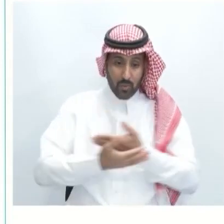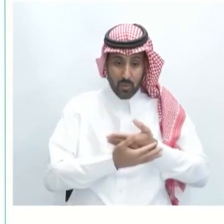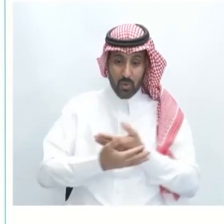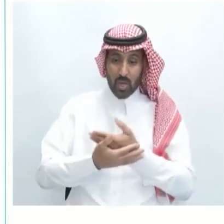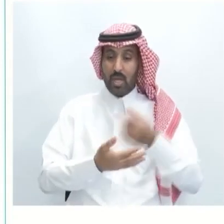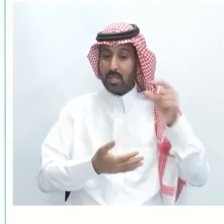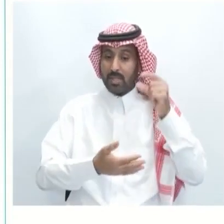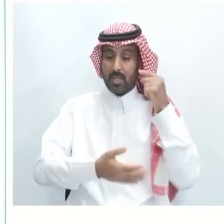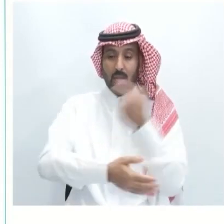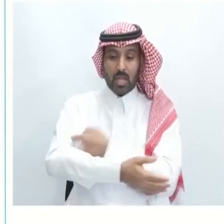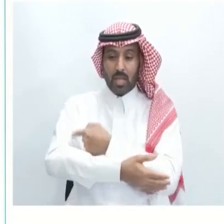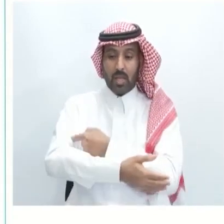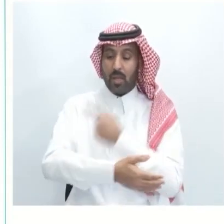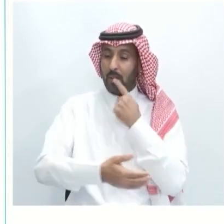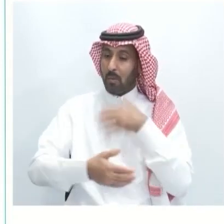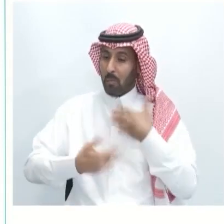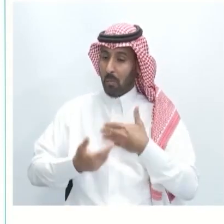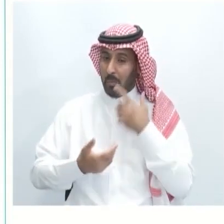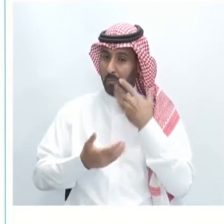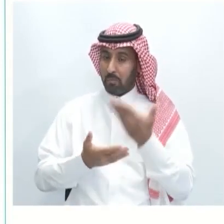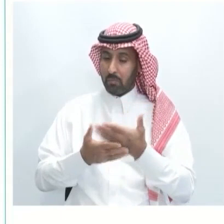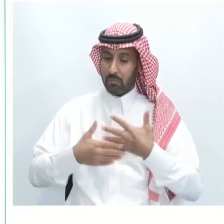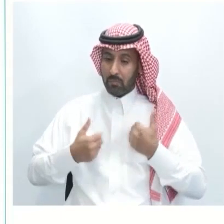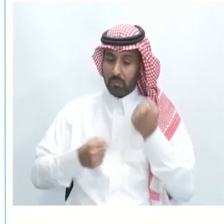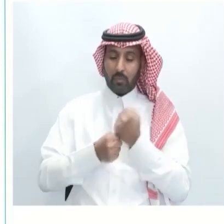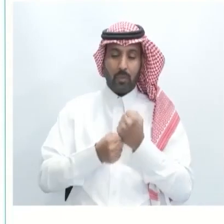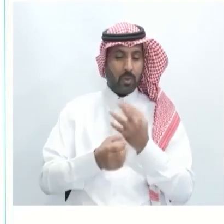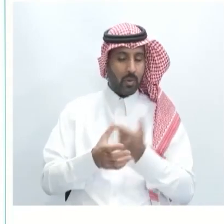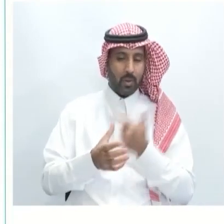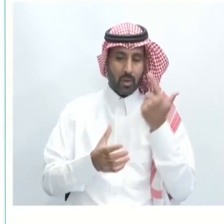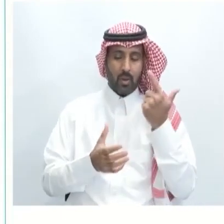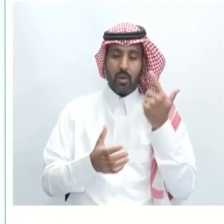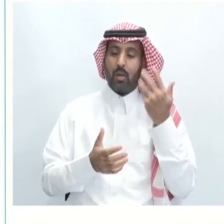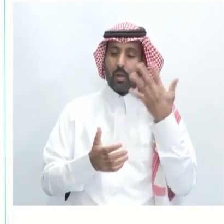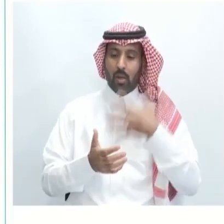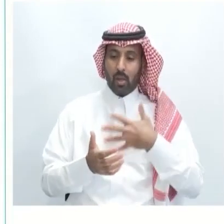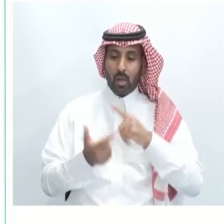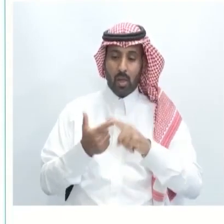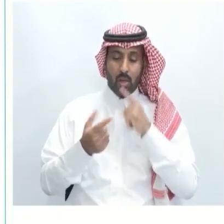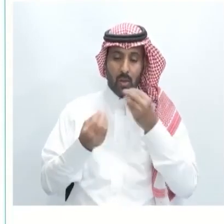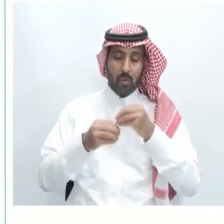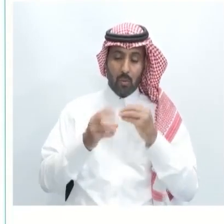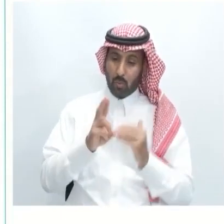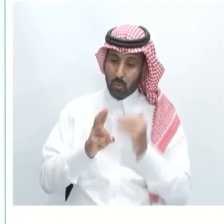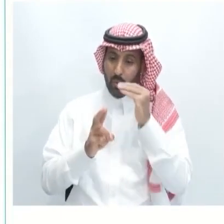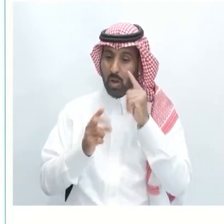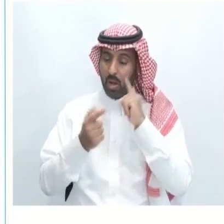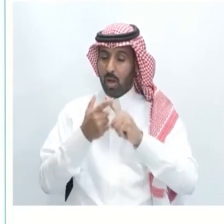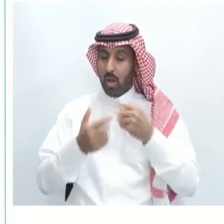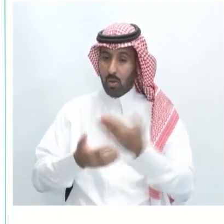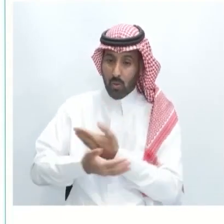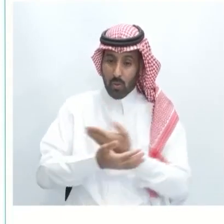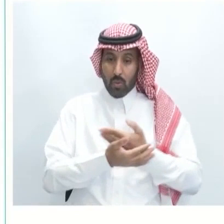children's doctors, proved to be an interesting exception. With a 75% satisfaction rating, pediatricians